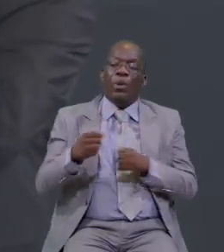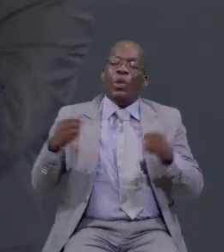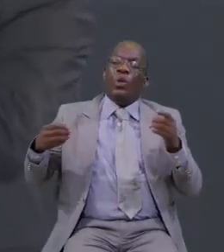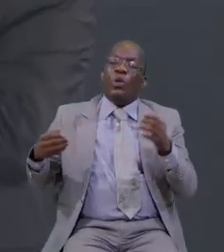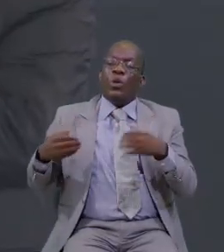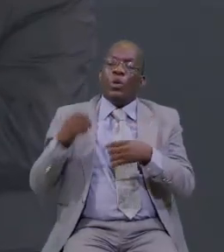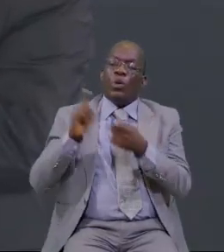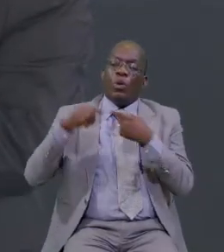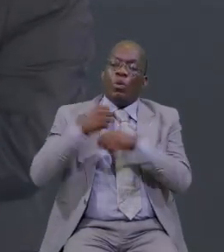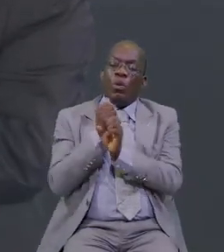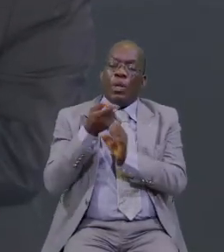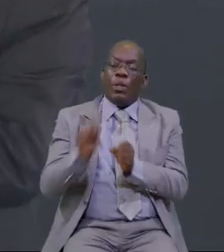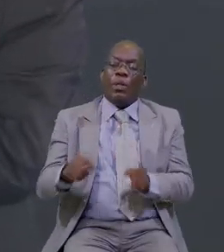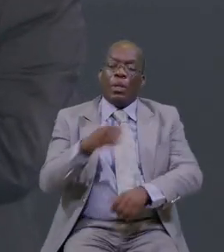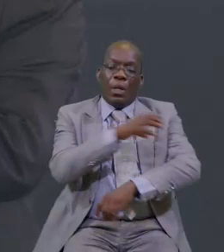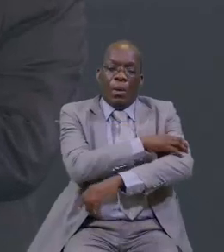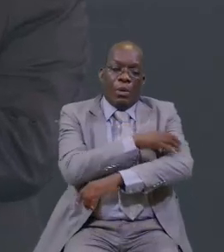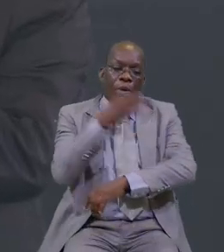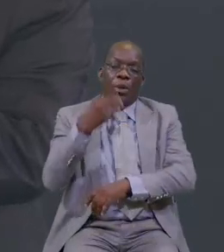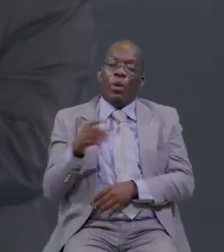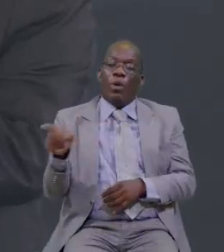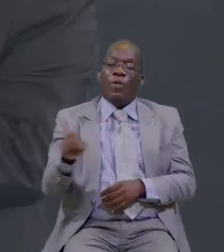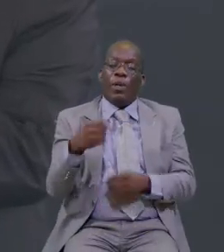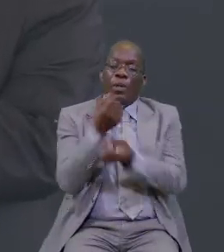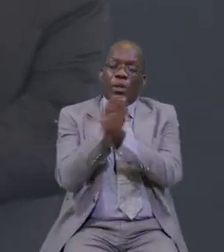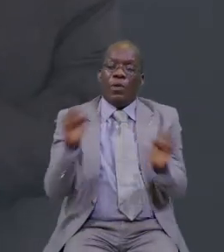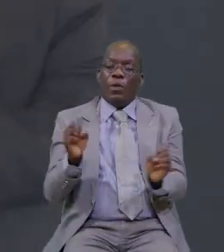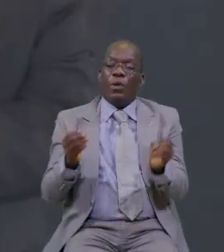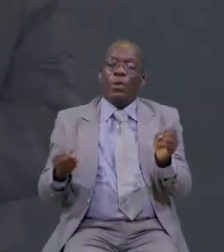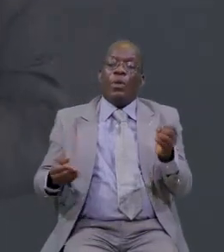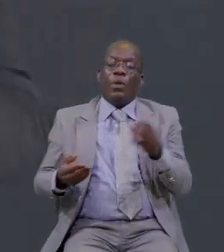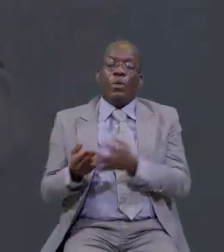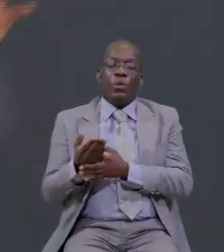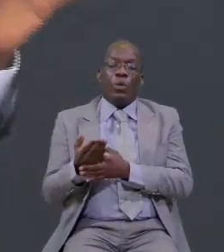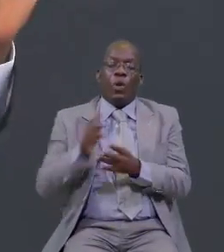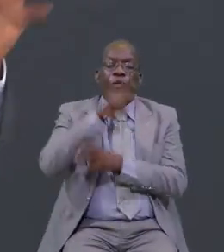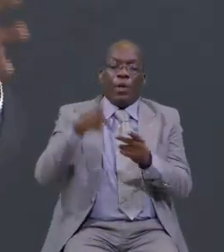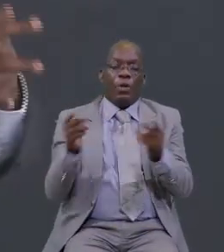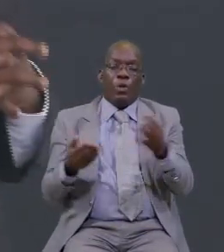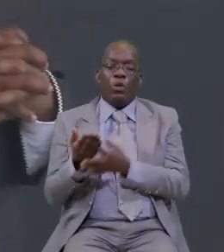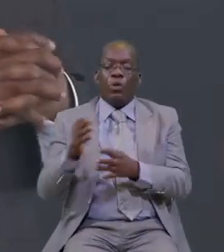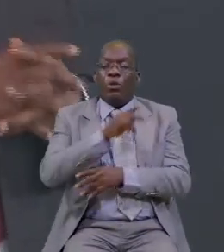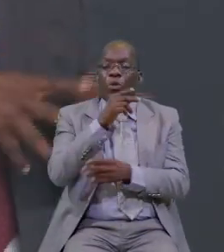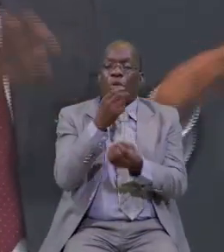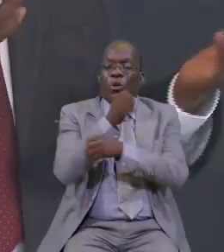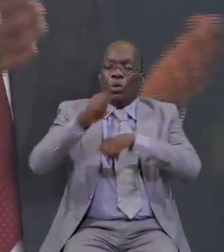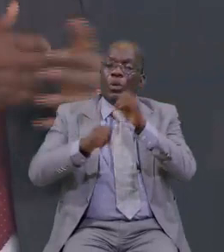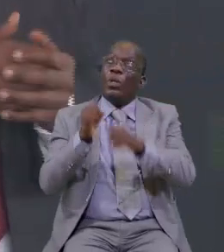their salvation perfect through suffering. Is the perfect Savior,